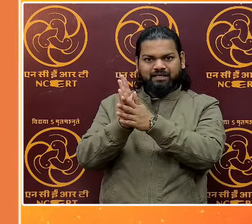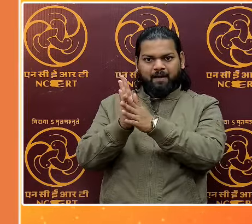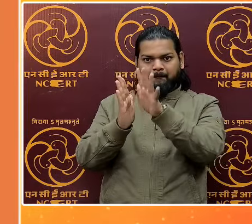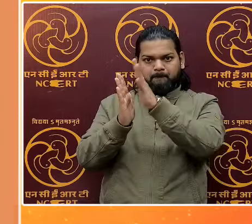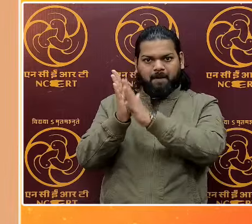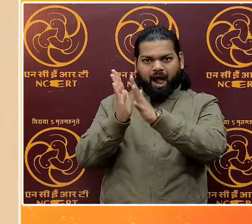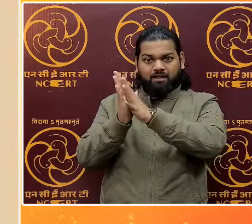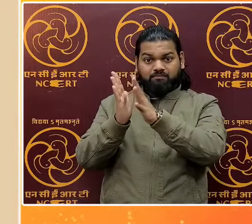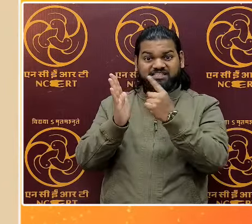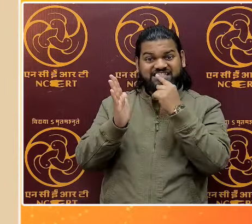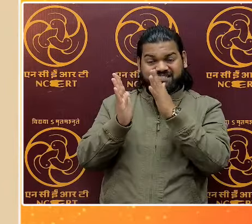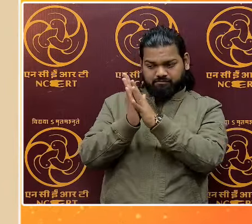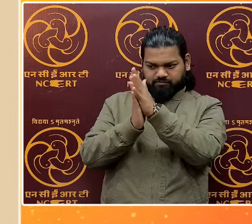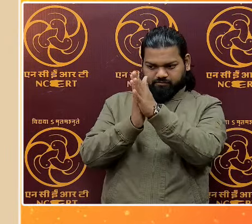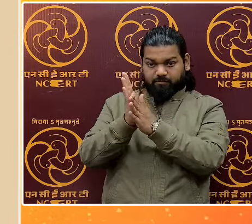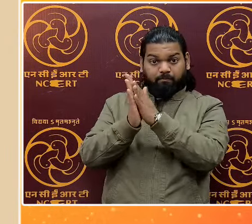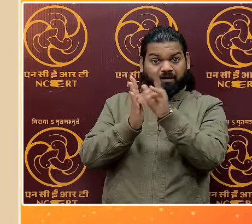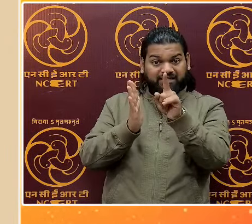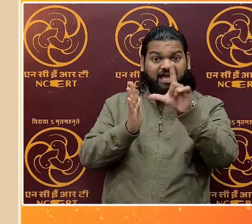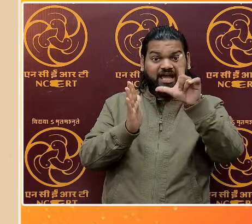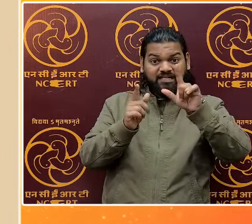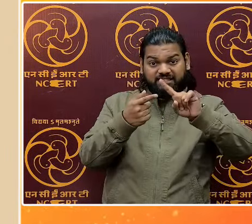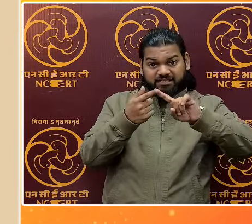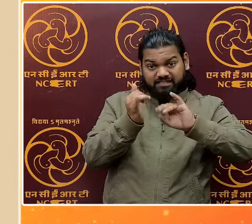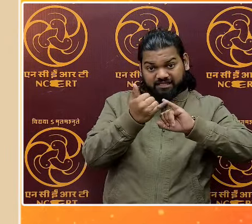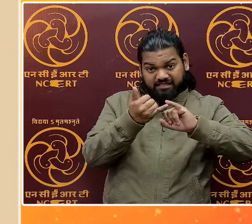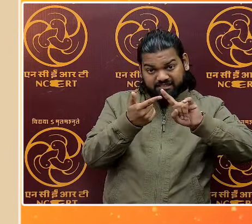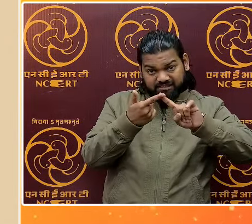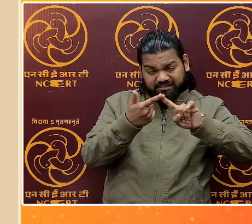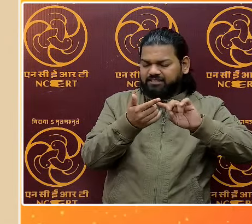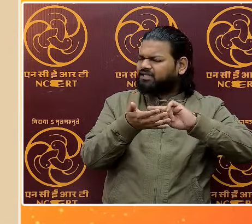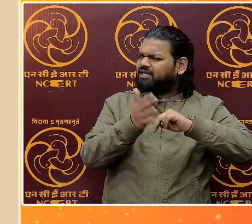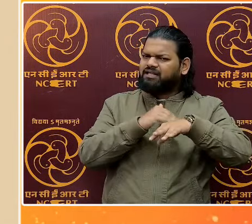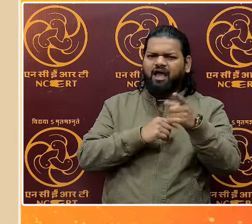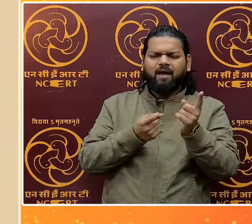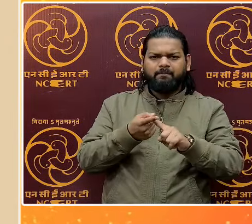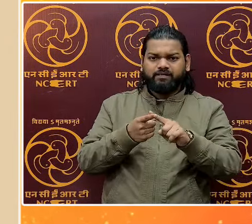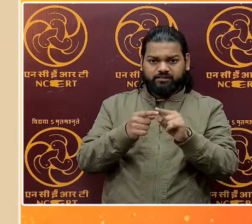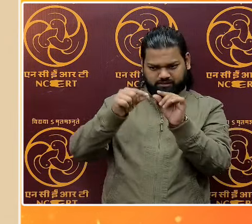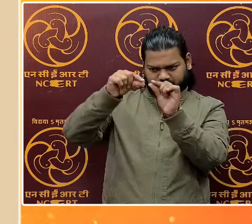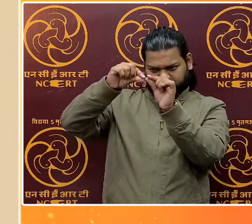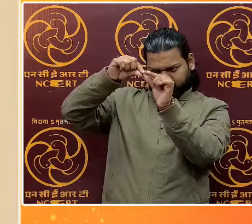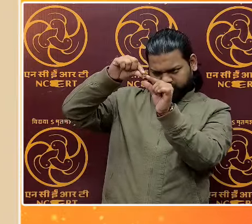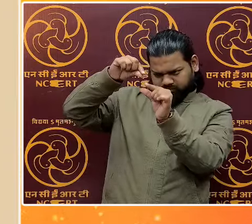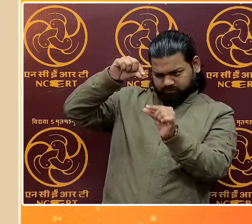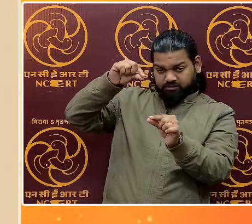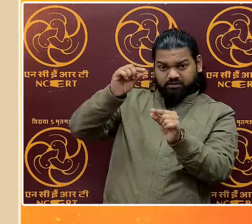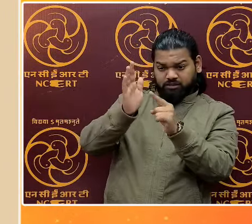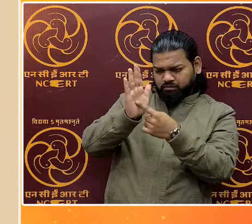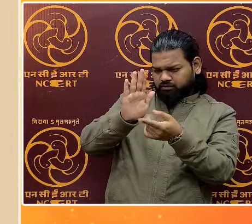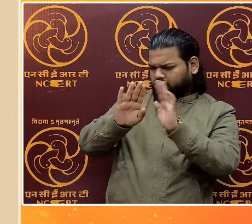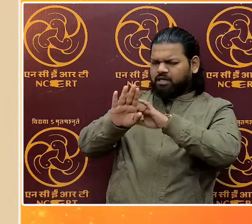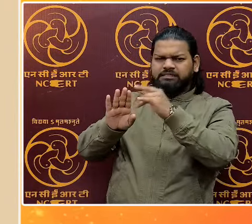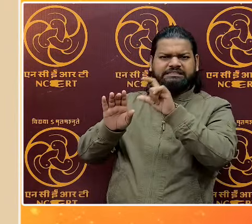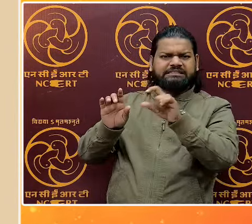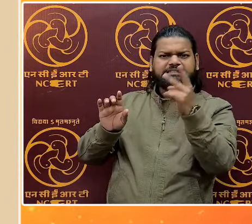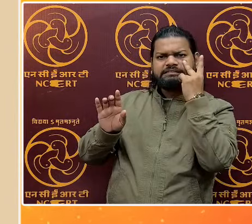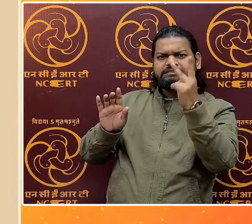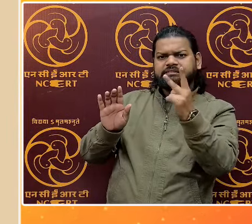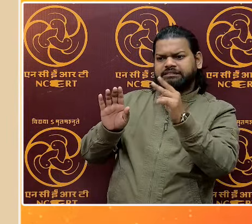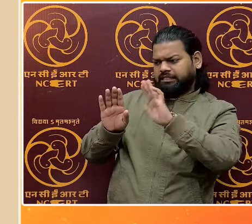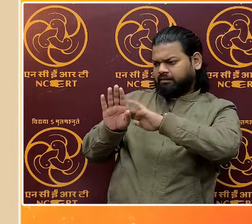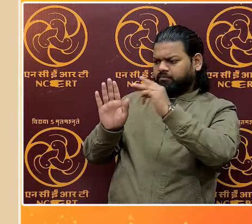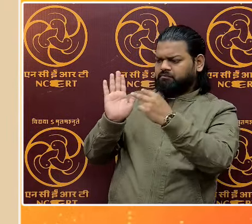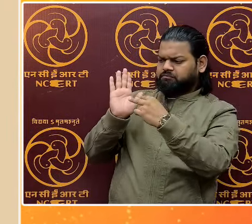of lenses what happens, they are not polished but you can see through and through, right? Like your